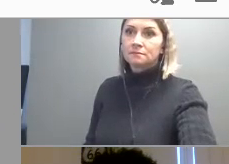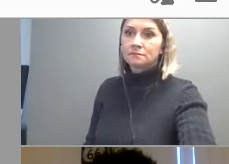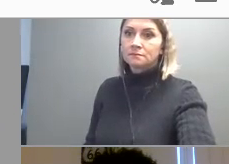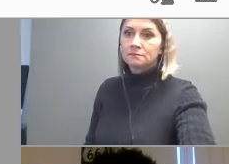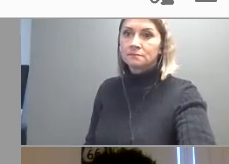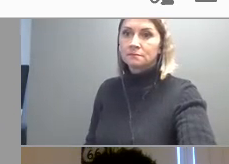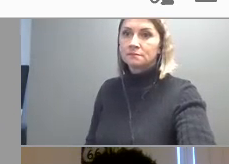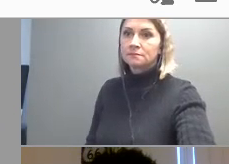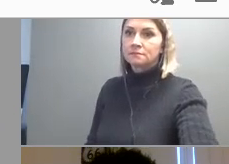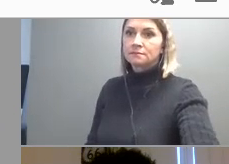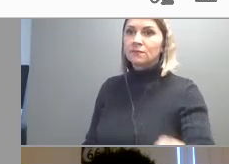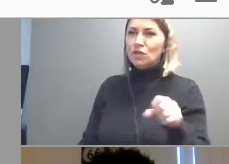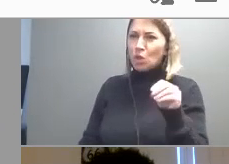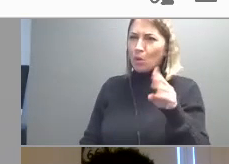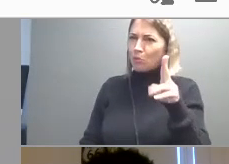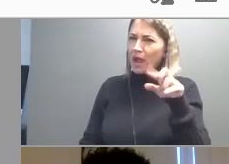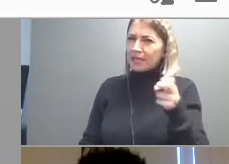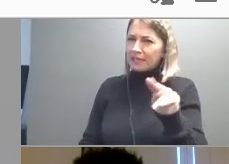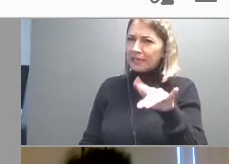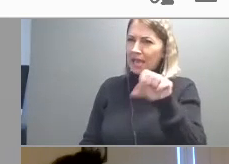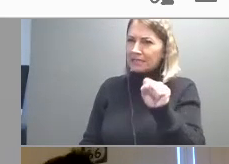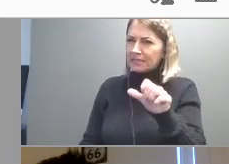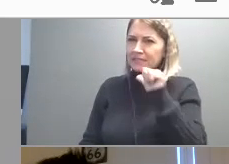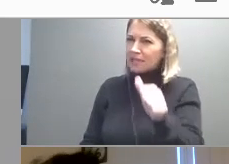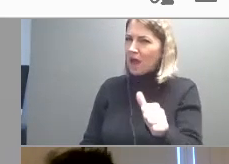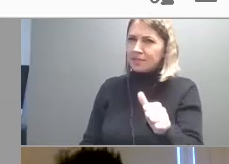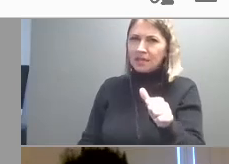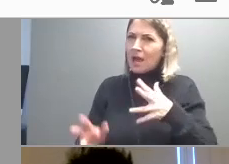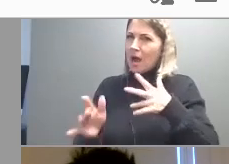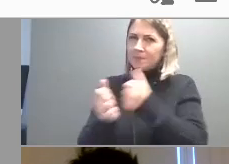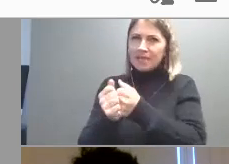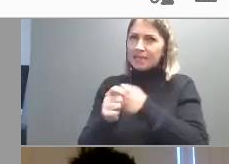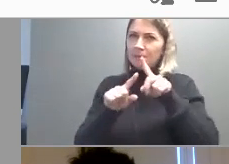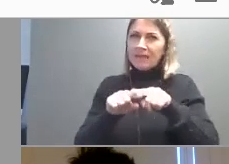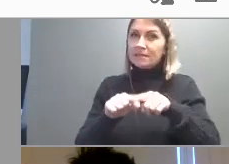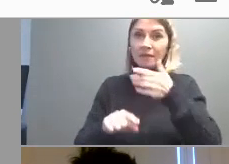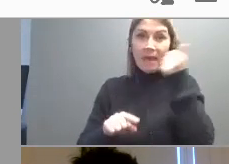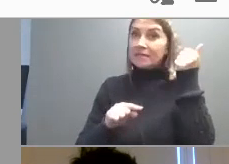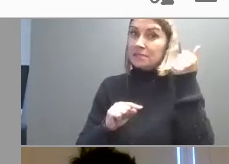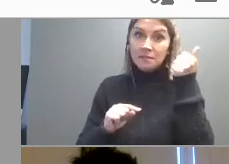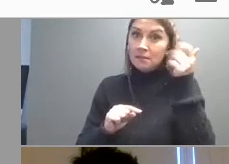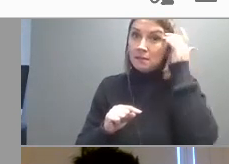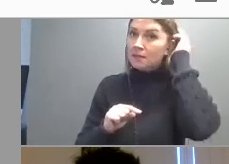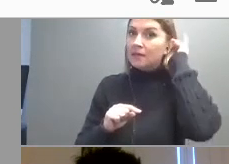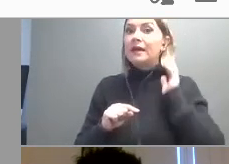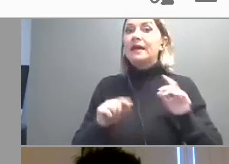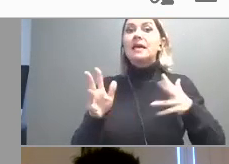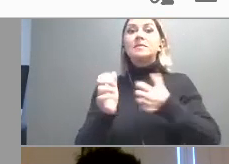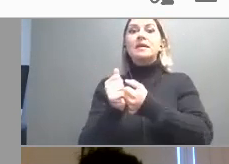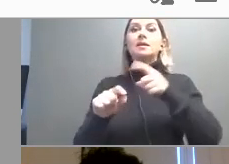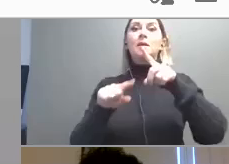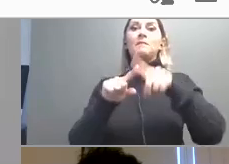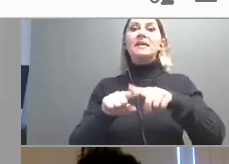Yes, so Brian Akins. So yes, it is not updated based on the best. It is updated based on